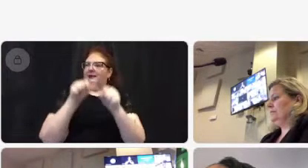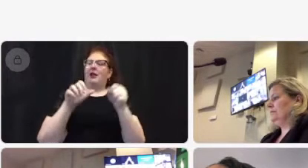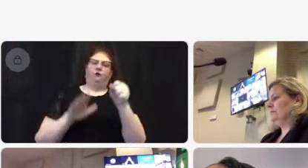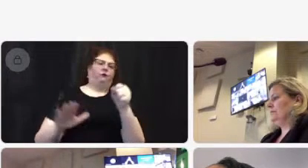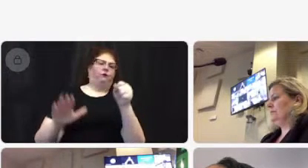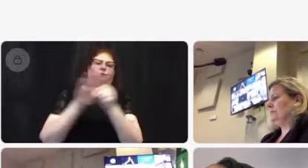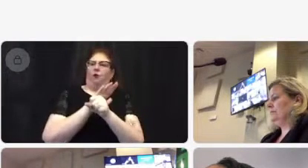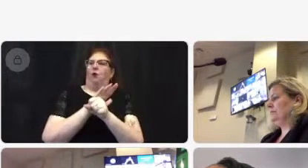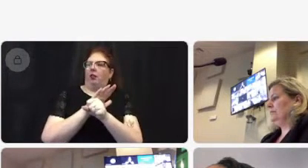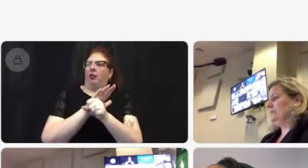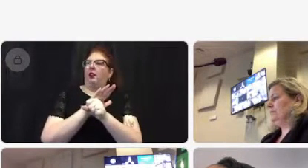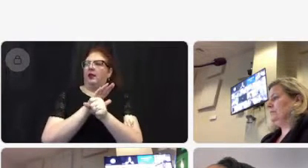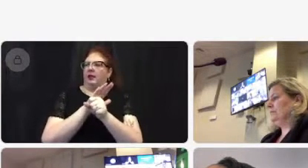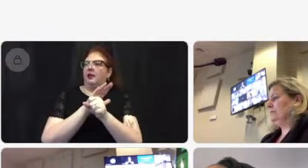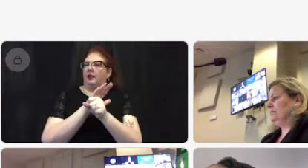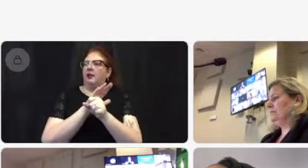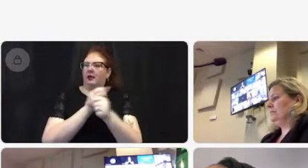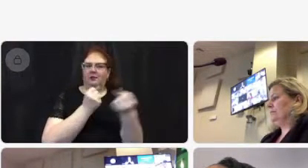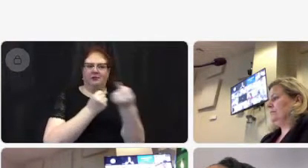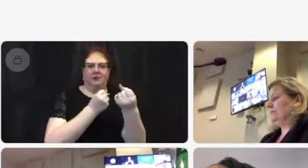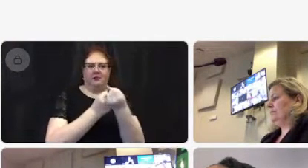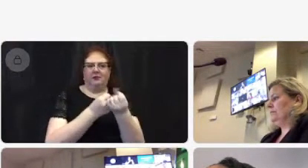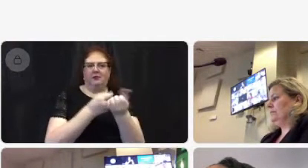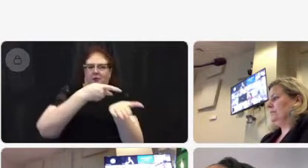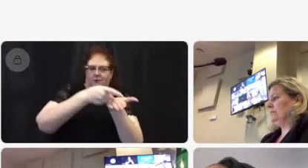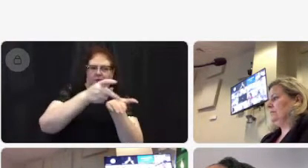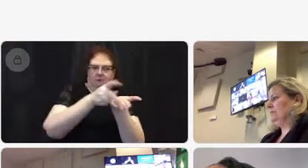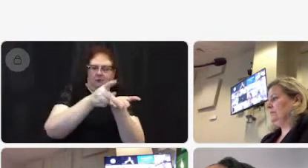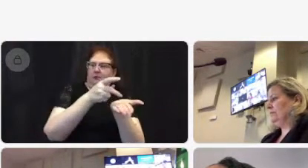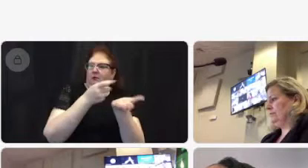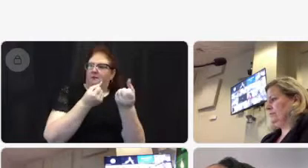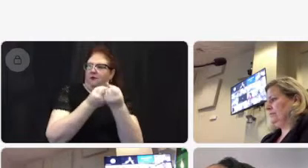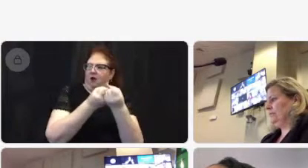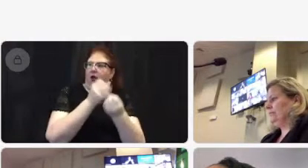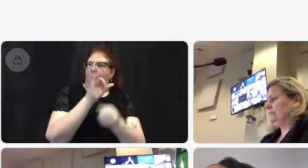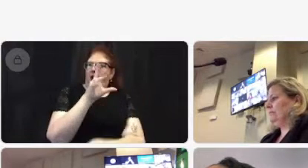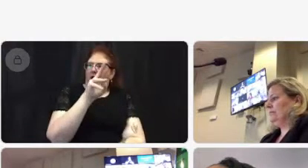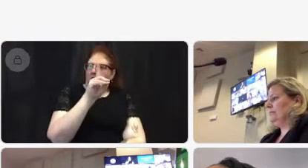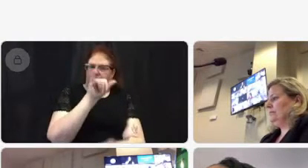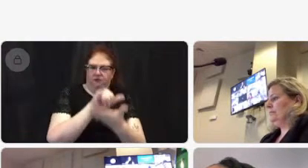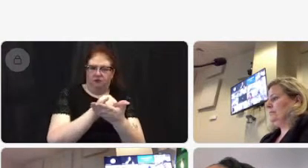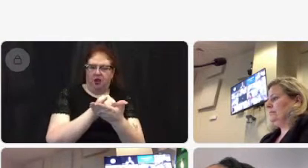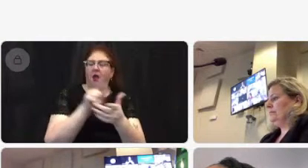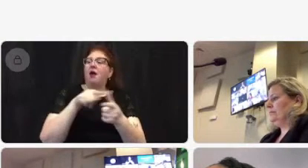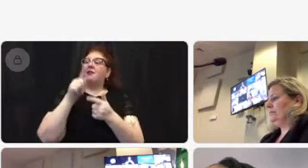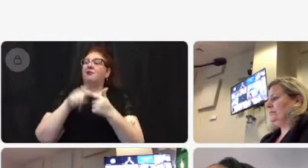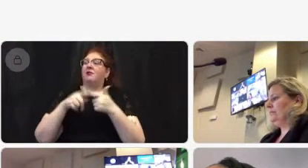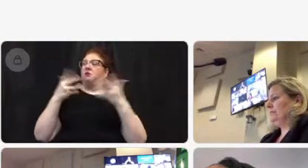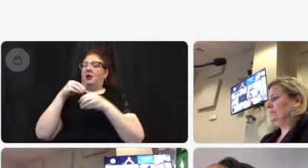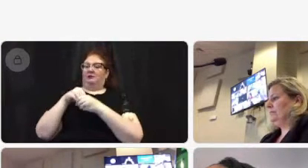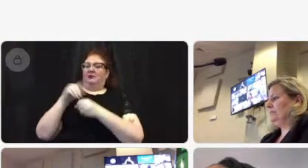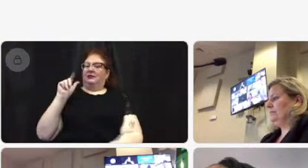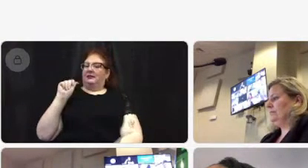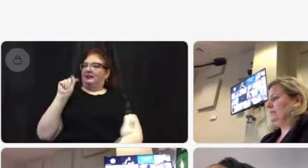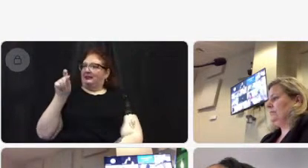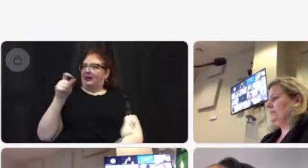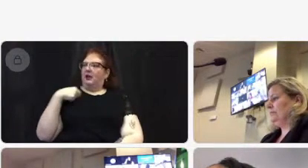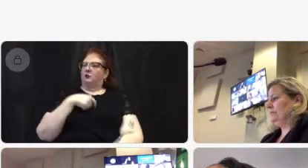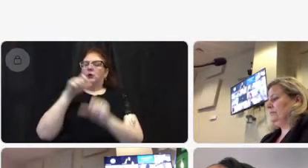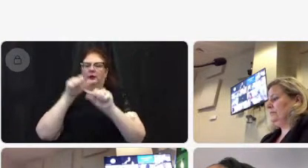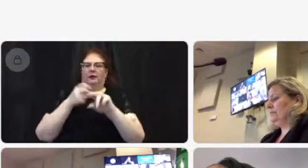things. Then if we go ahead and take what's in the tax and start increasing our tax